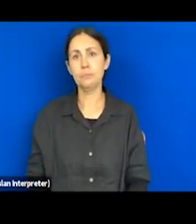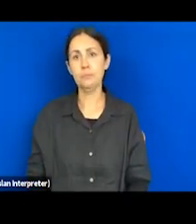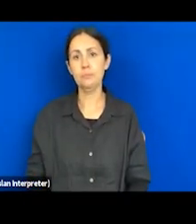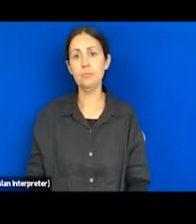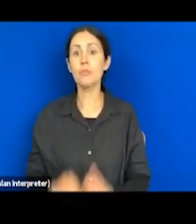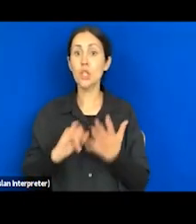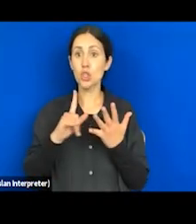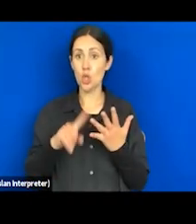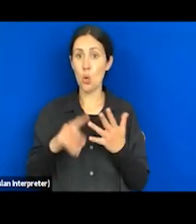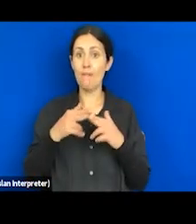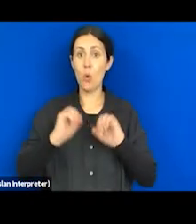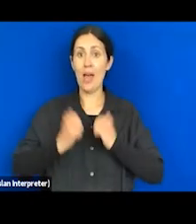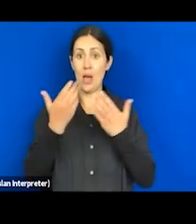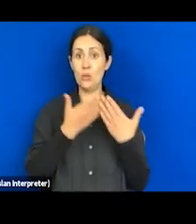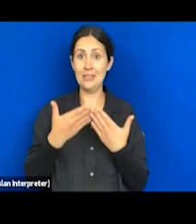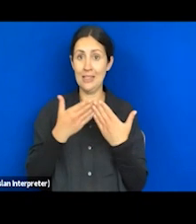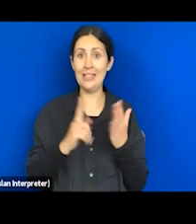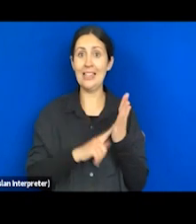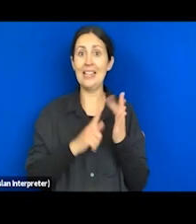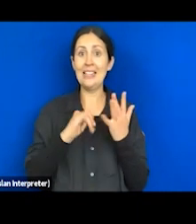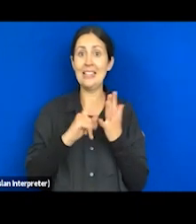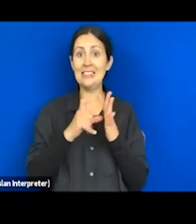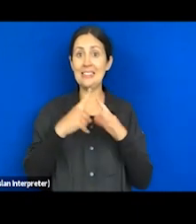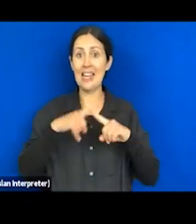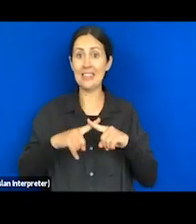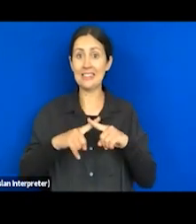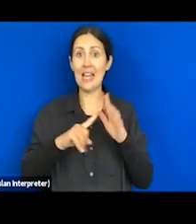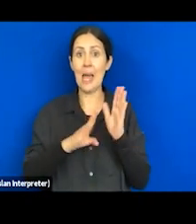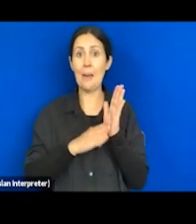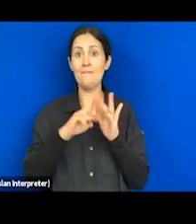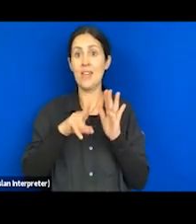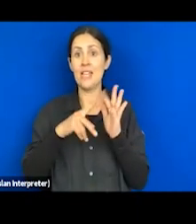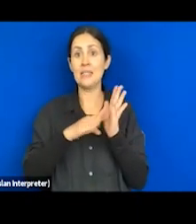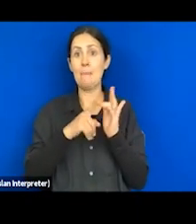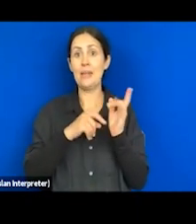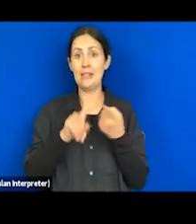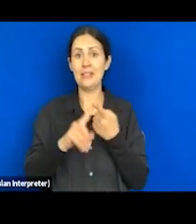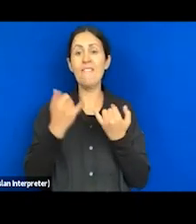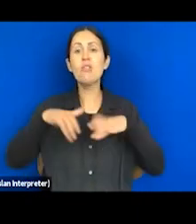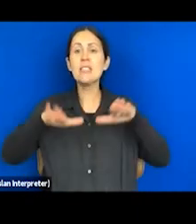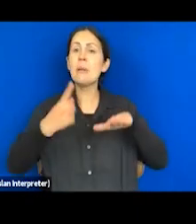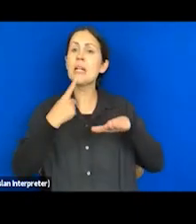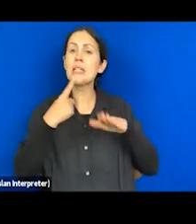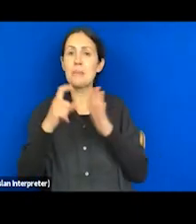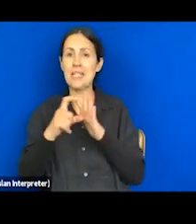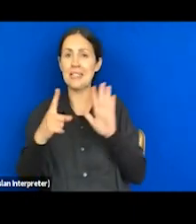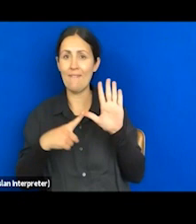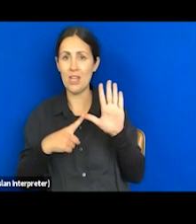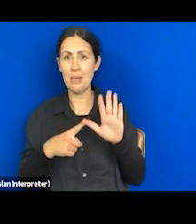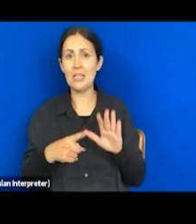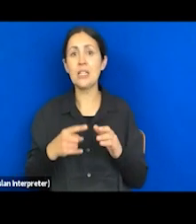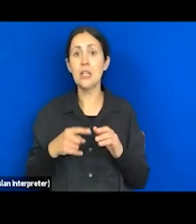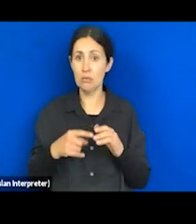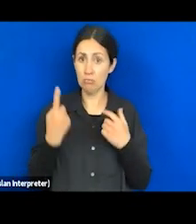So for our study, we're looking at lisdexamphetamine, which is an inactive prodrug of dexamphetamine, and it's currently approved in Australia for the